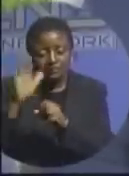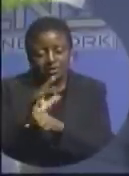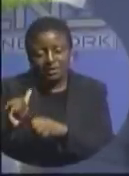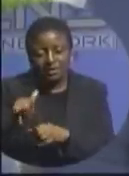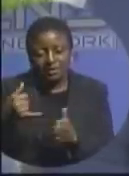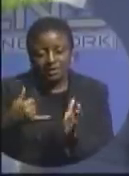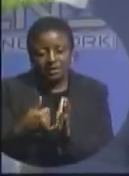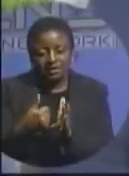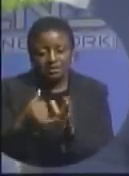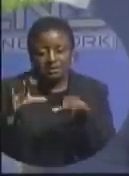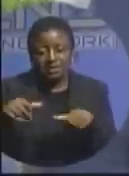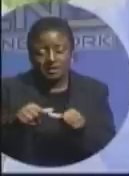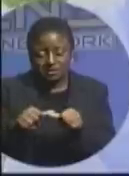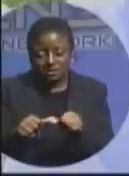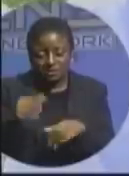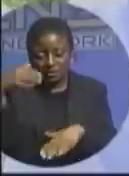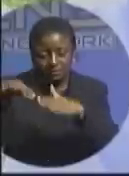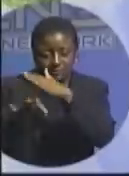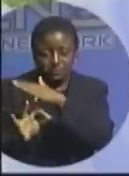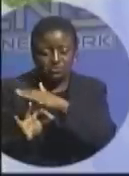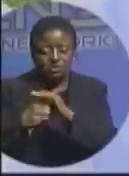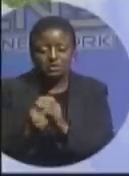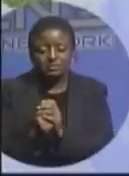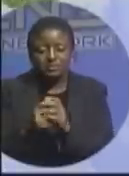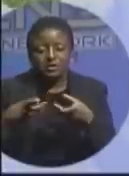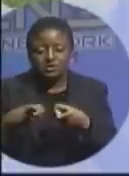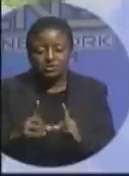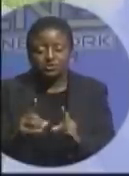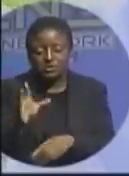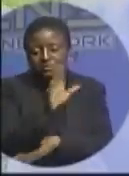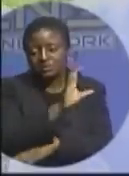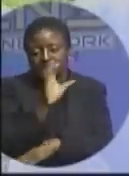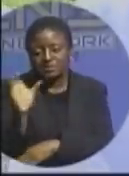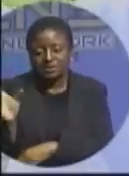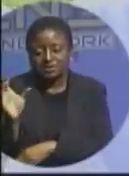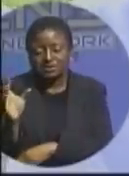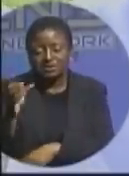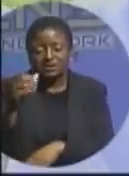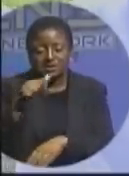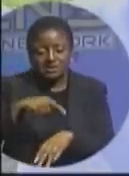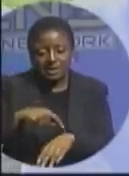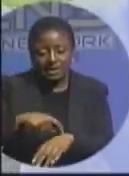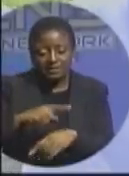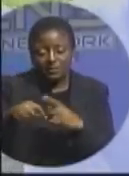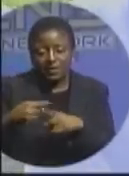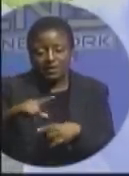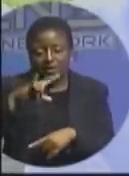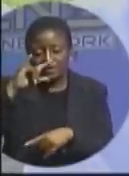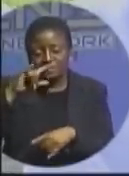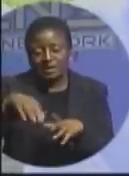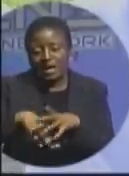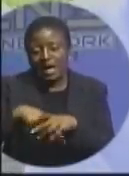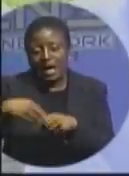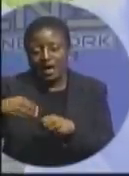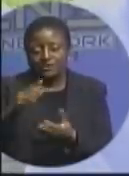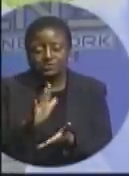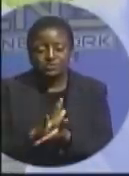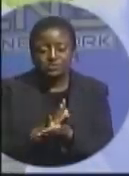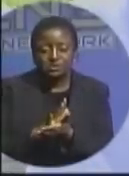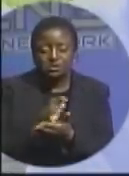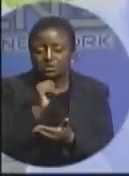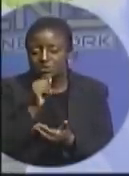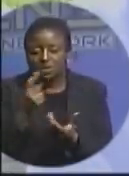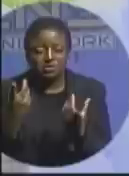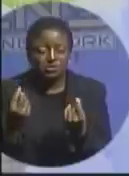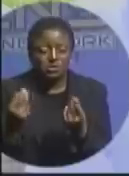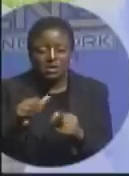continue on in the future. During the Christmas season, this is a time when kids are out of school, they're idle, and we want to